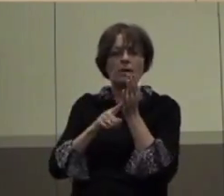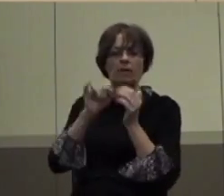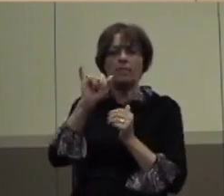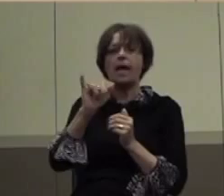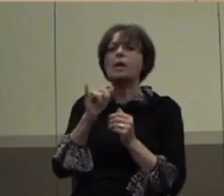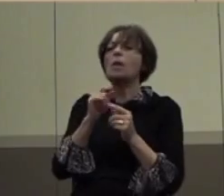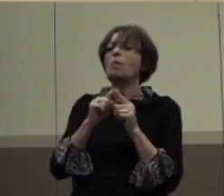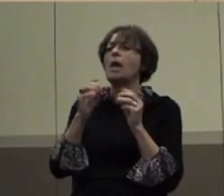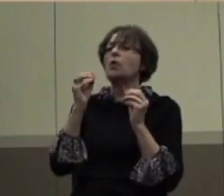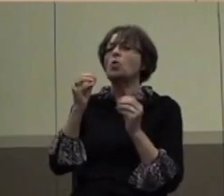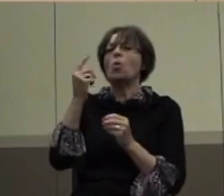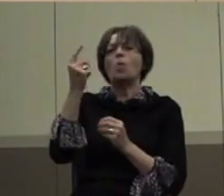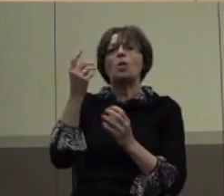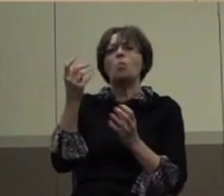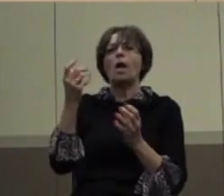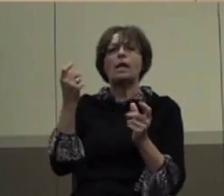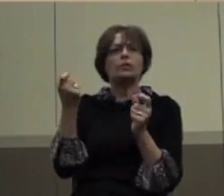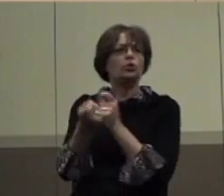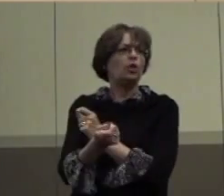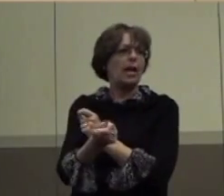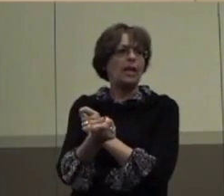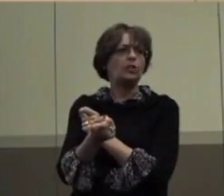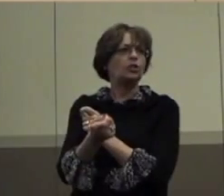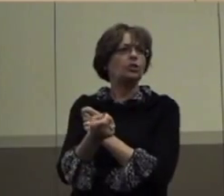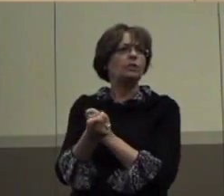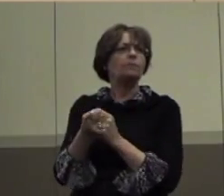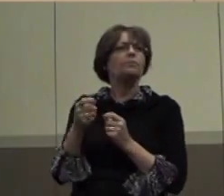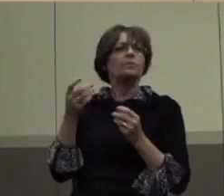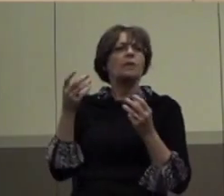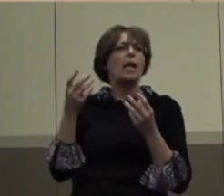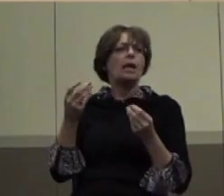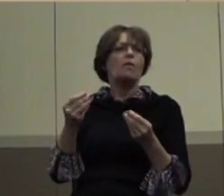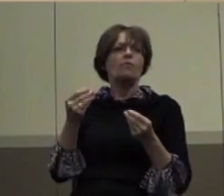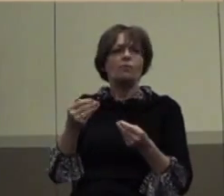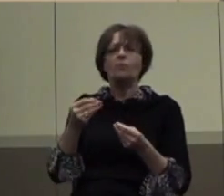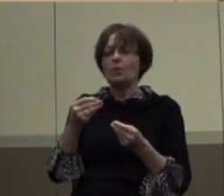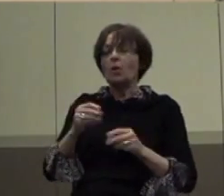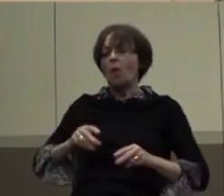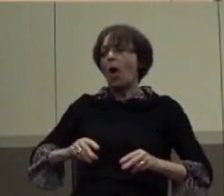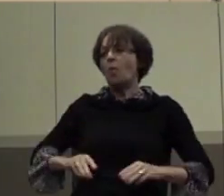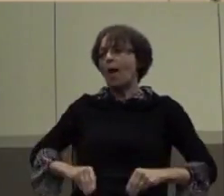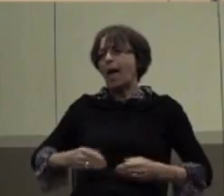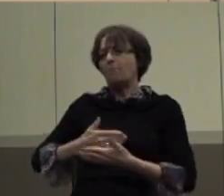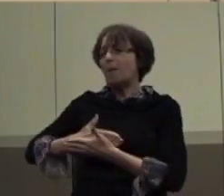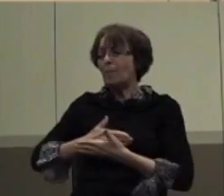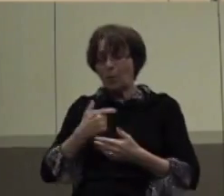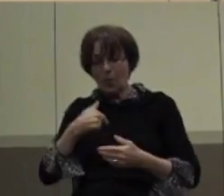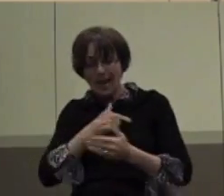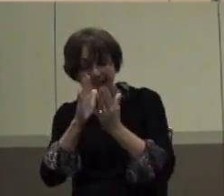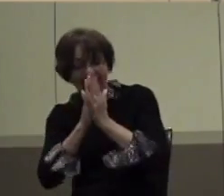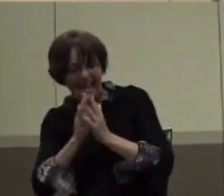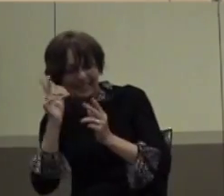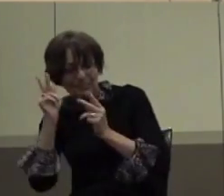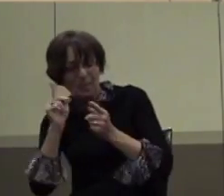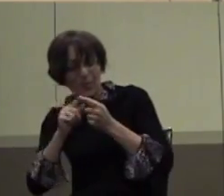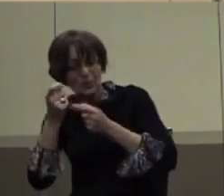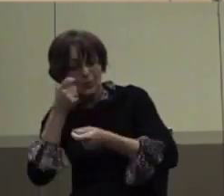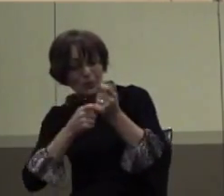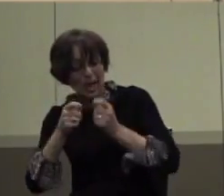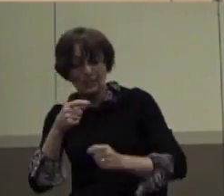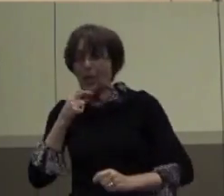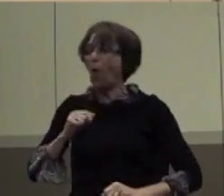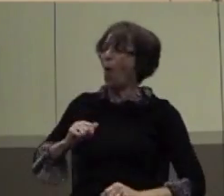change but a wet baby, right? And when we're asking teachers to change, they're probably not going to say, "Oh, geez, thank you,"